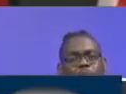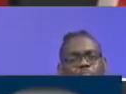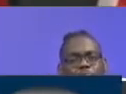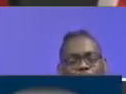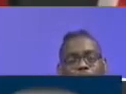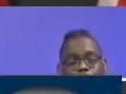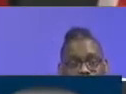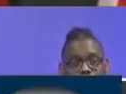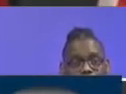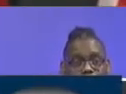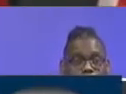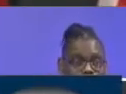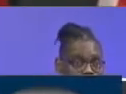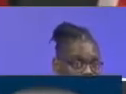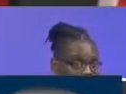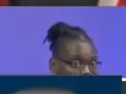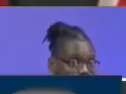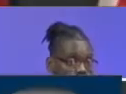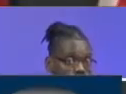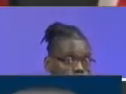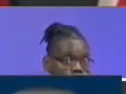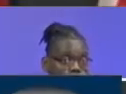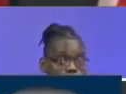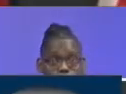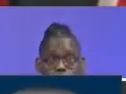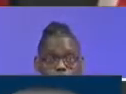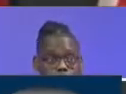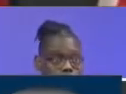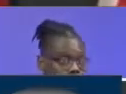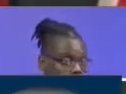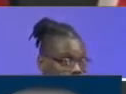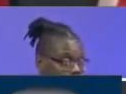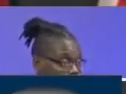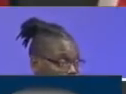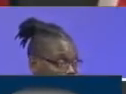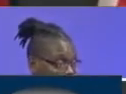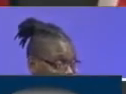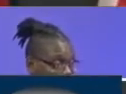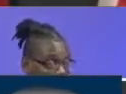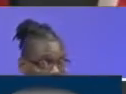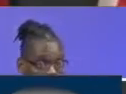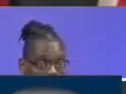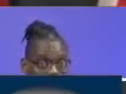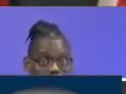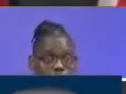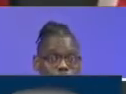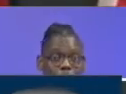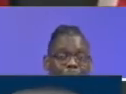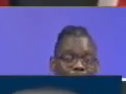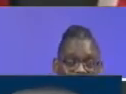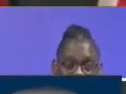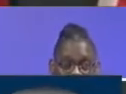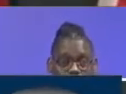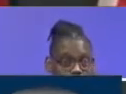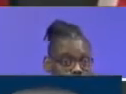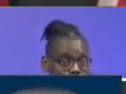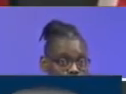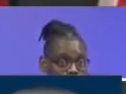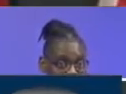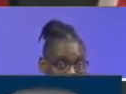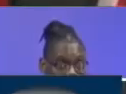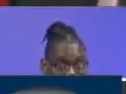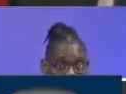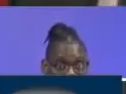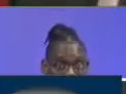January, we are asking you to use this period to get vaccinated, to get